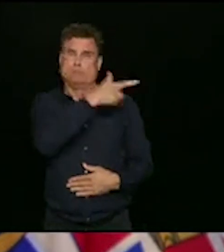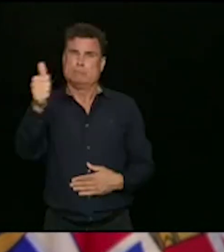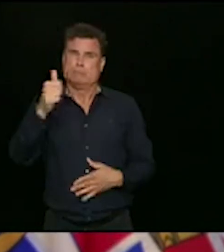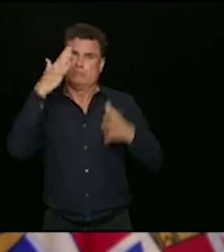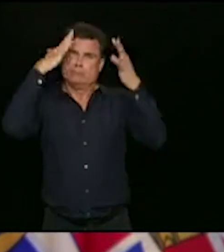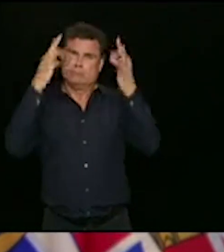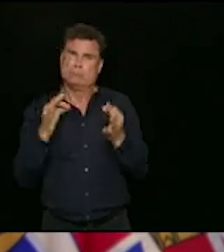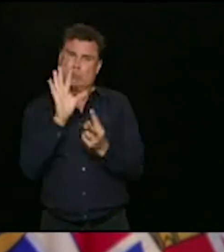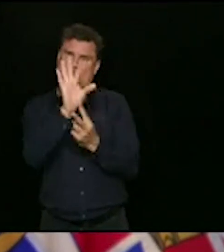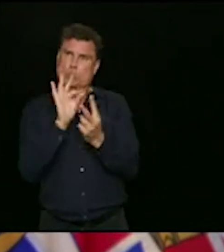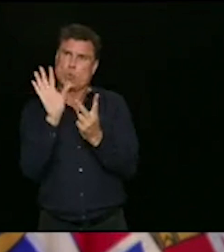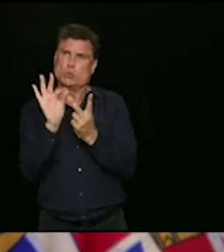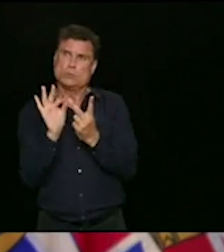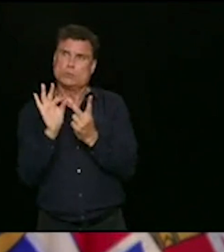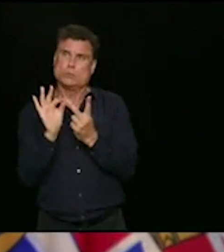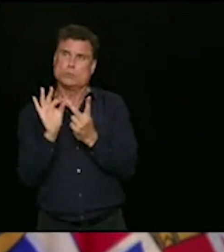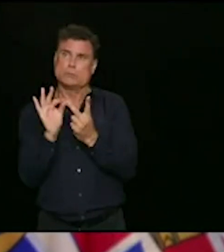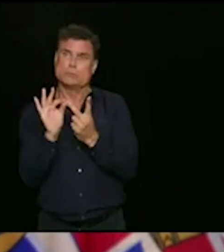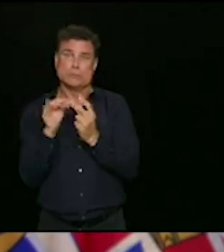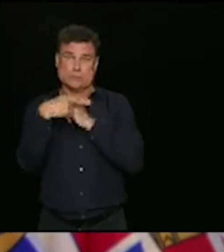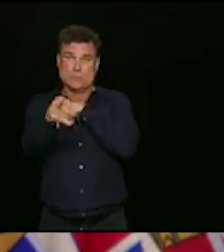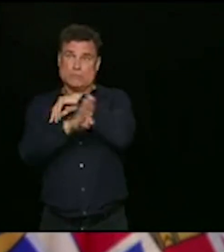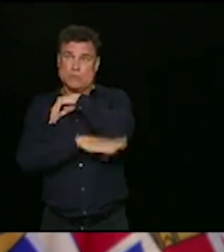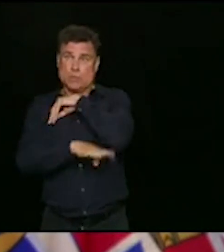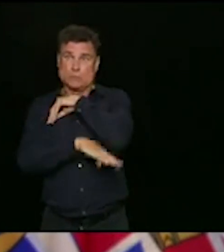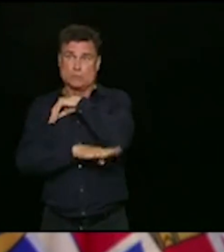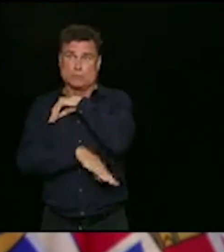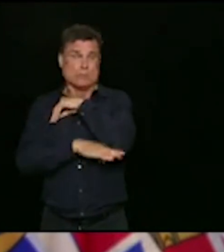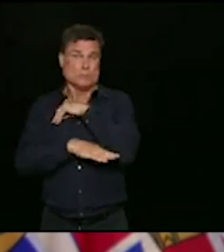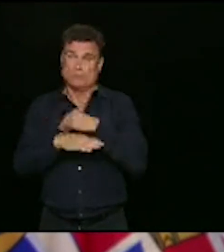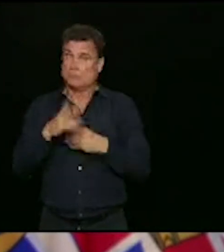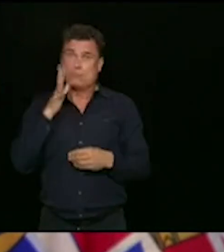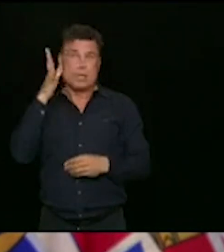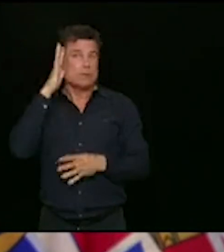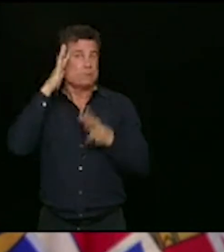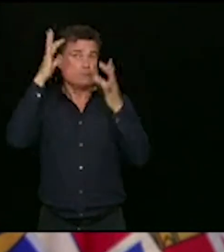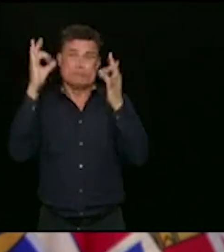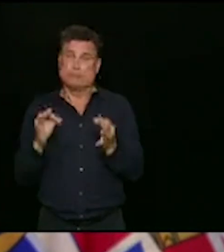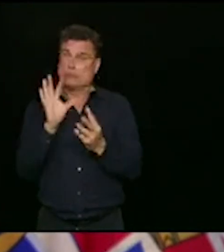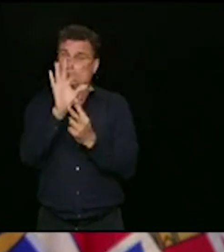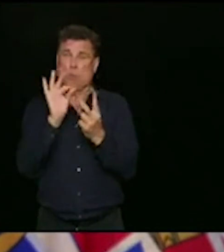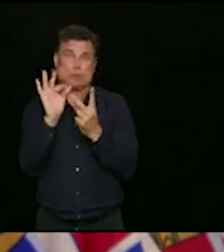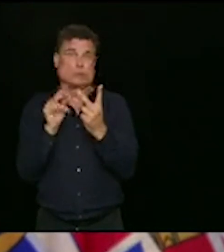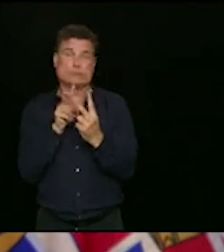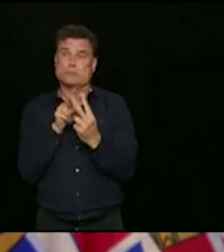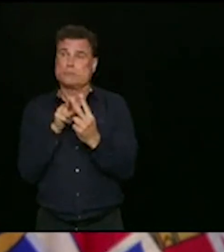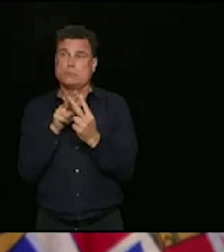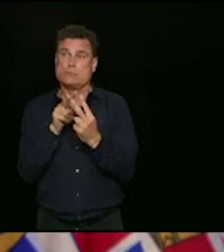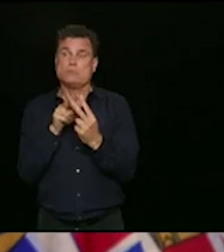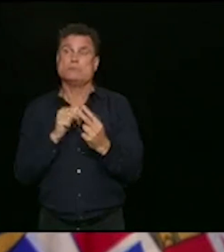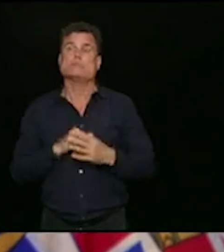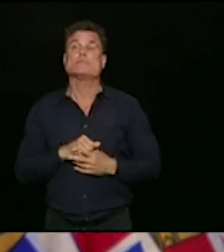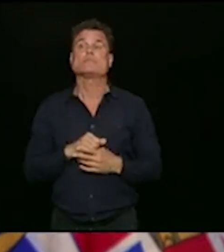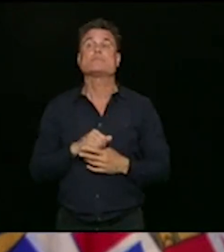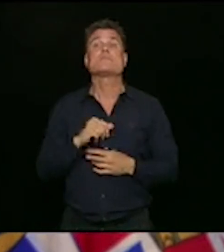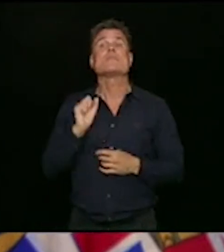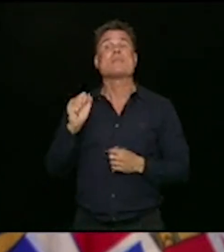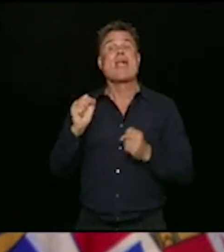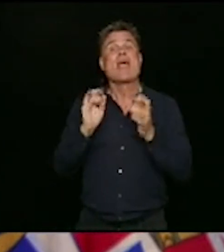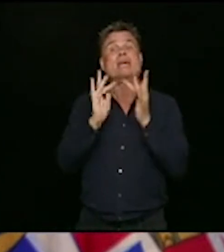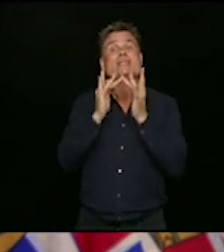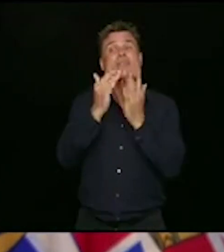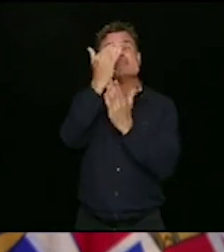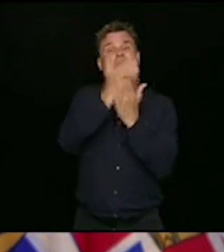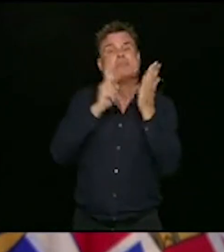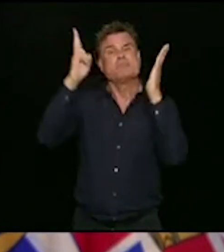of schooling that parents can enroll their kids, and those options will be available this year as well. So this is a plan, and I think